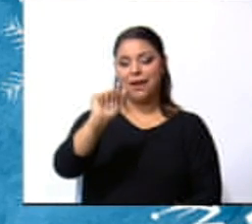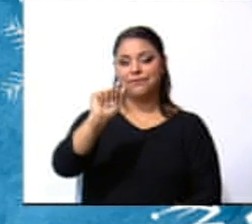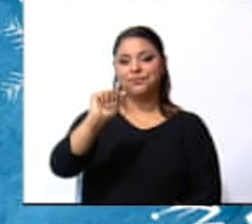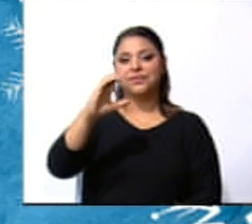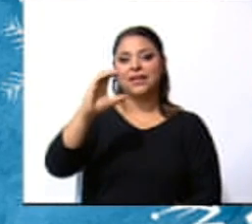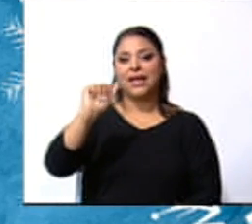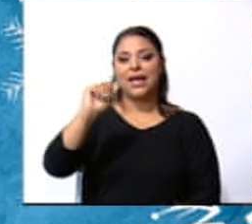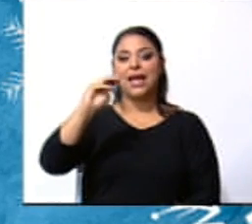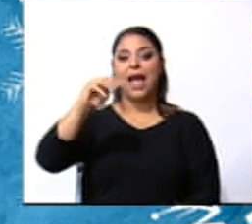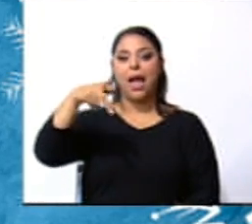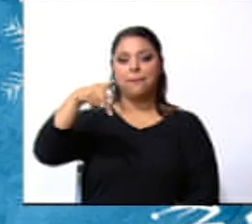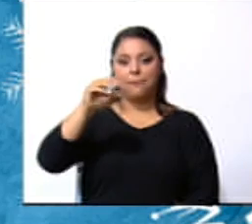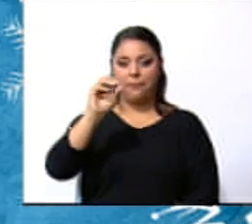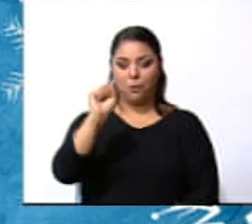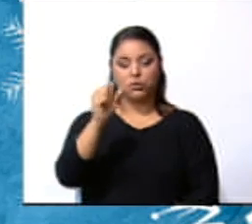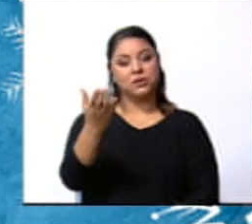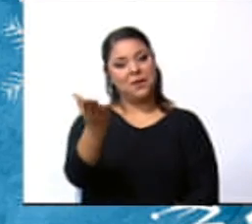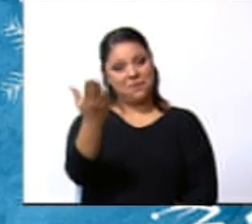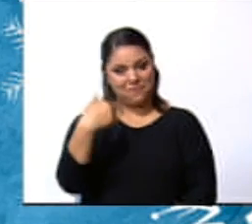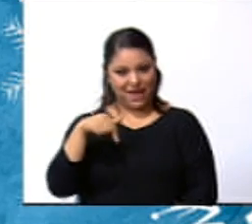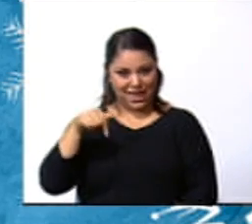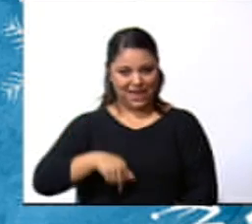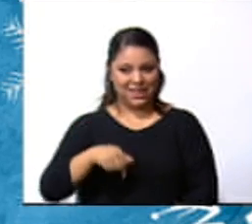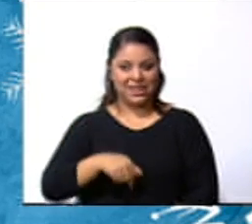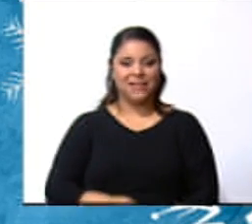come here.